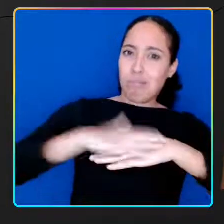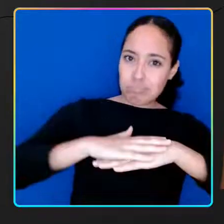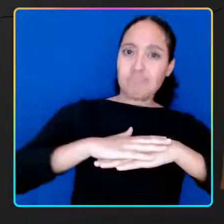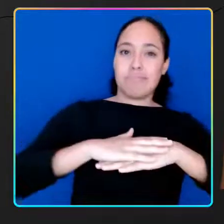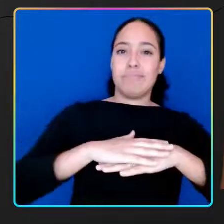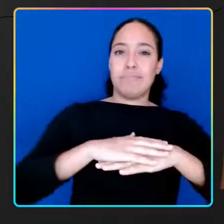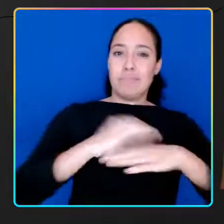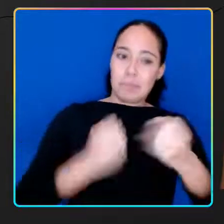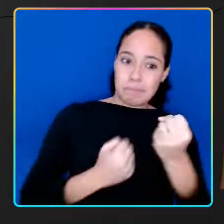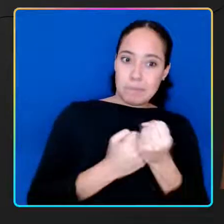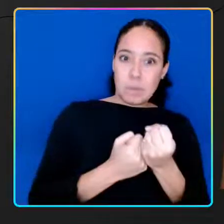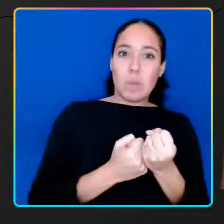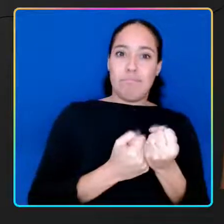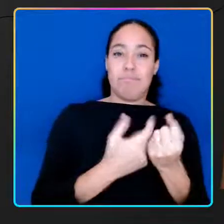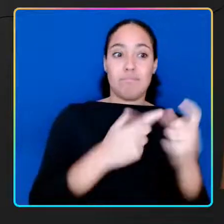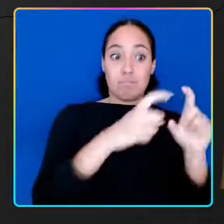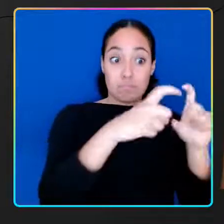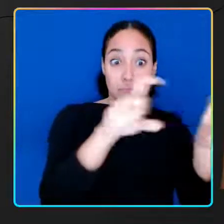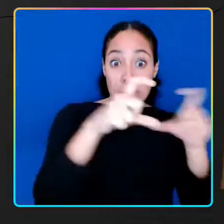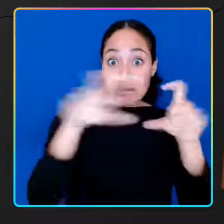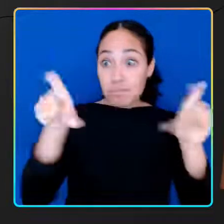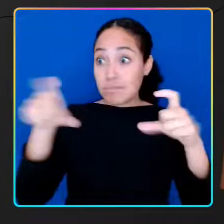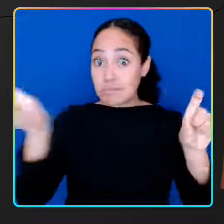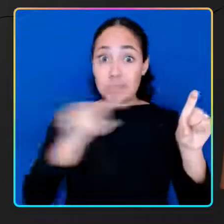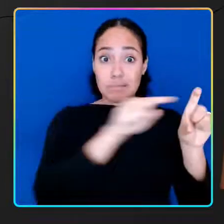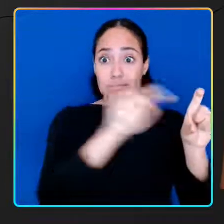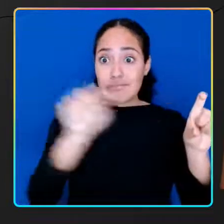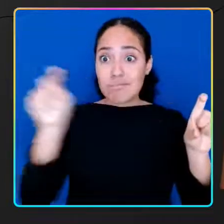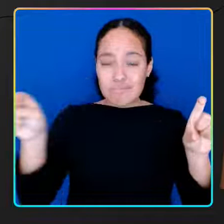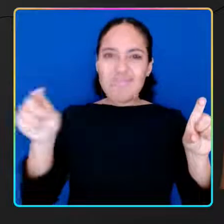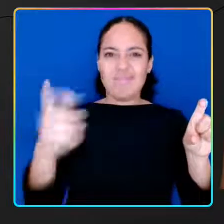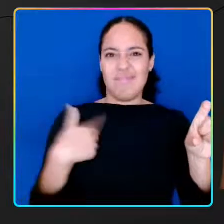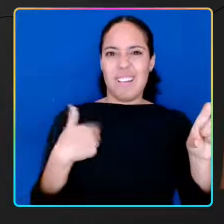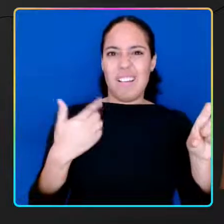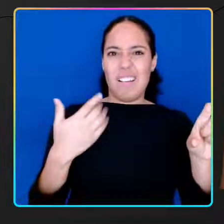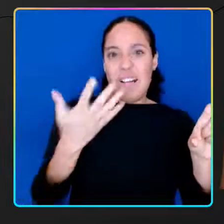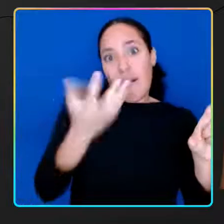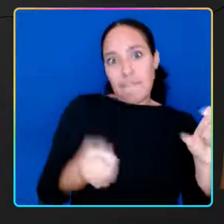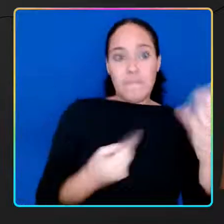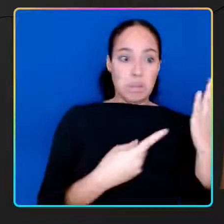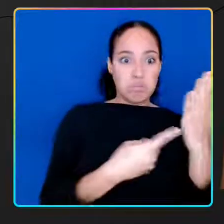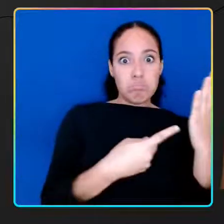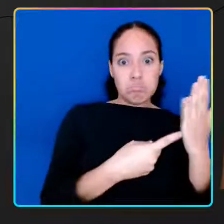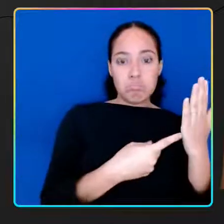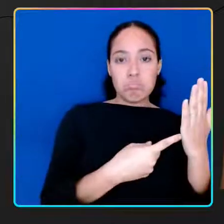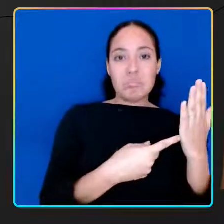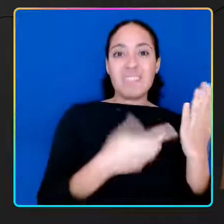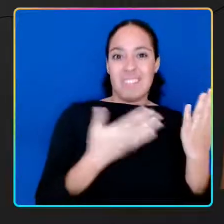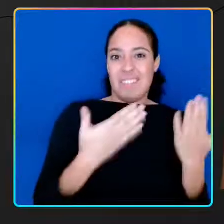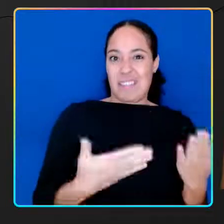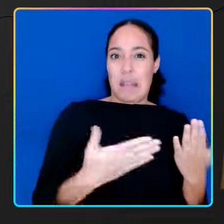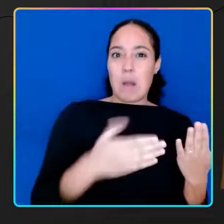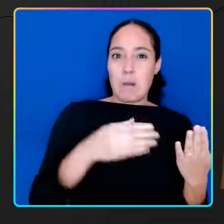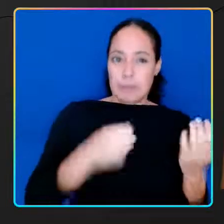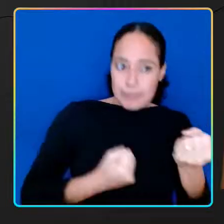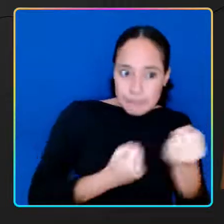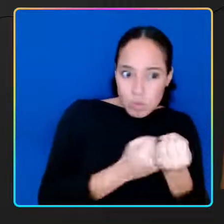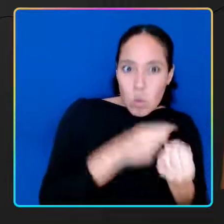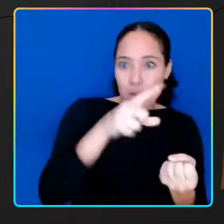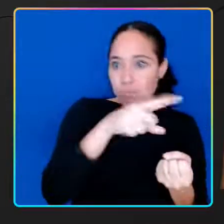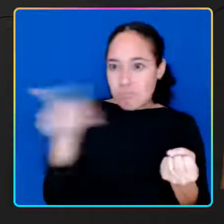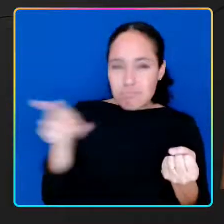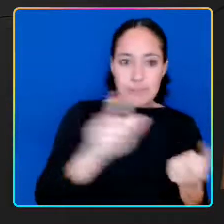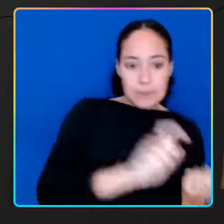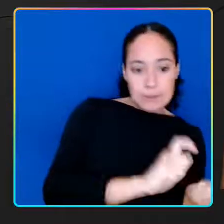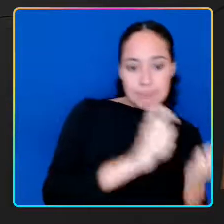helping organizations transition from a world of non-data science, like, they're working on their IT infrastructure, getting them a foundation of data science,